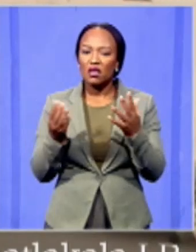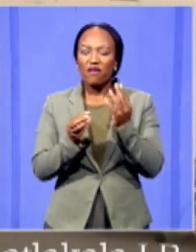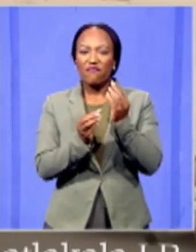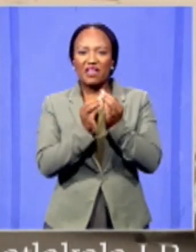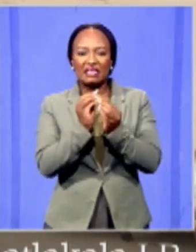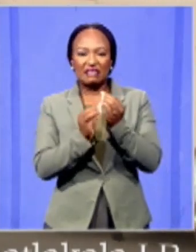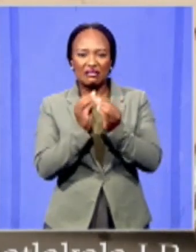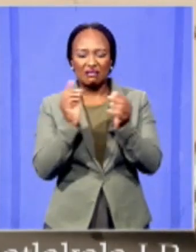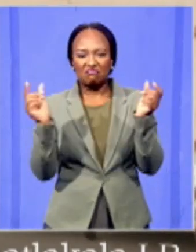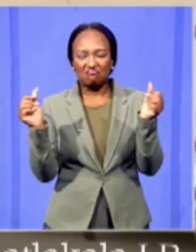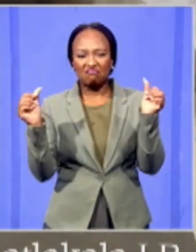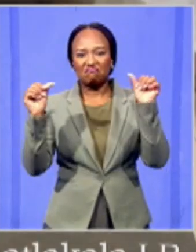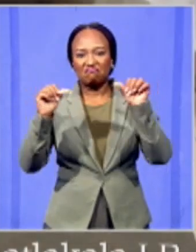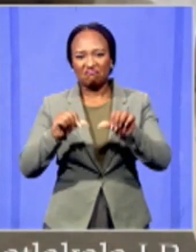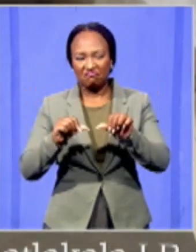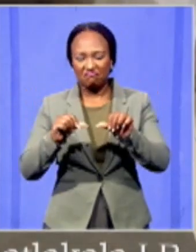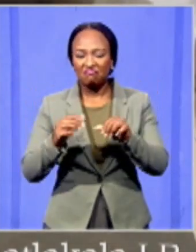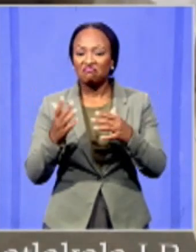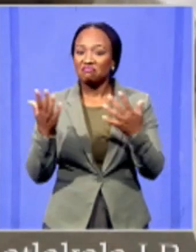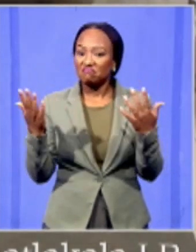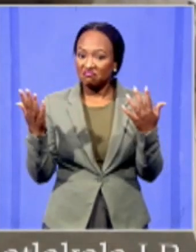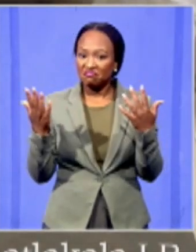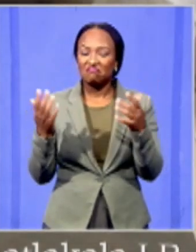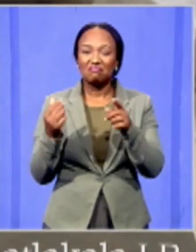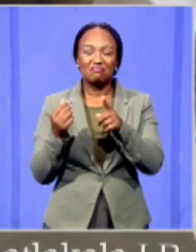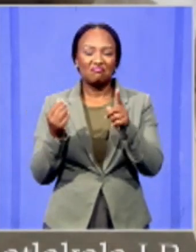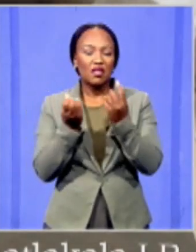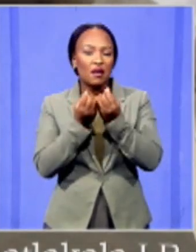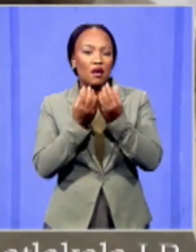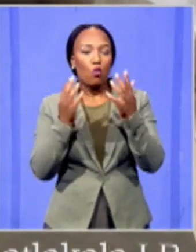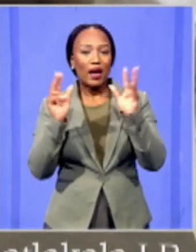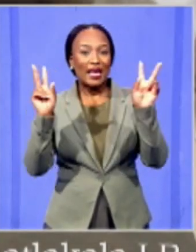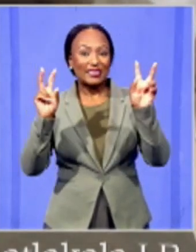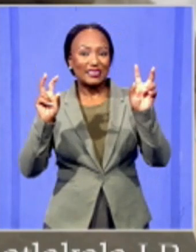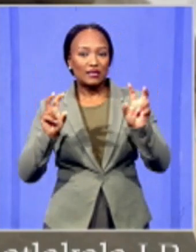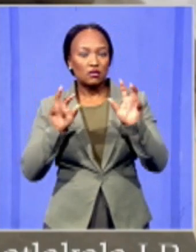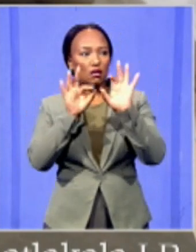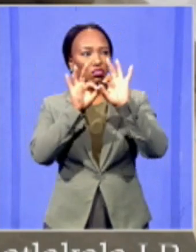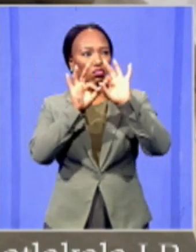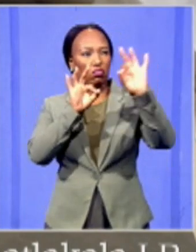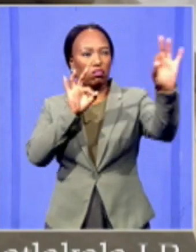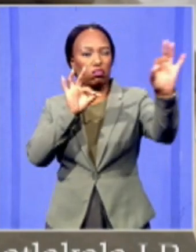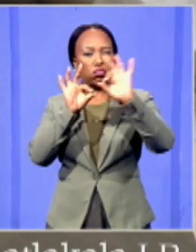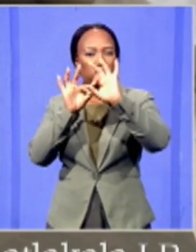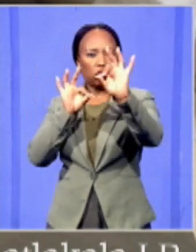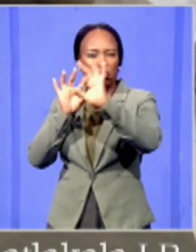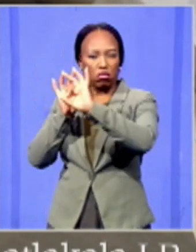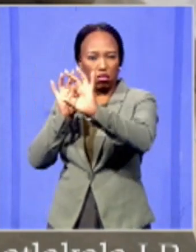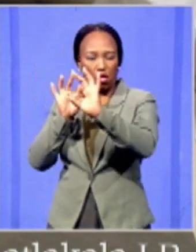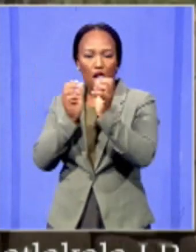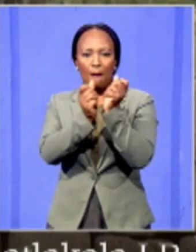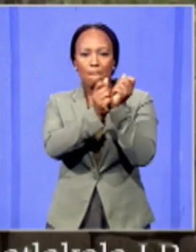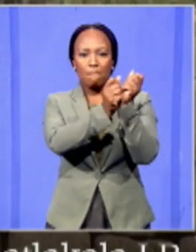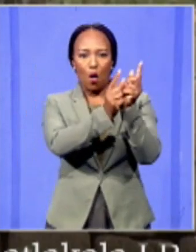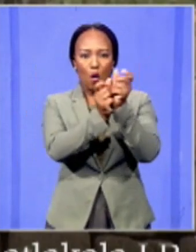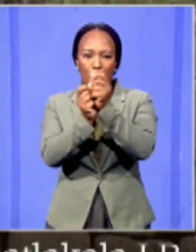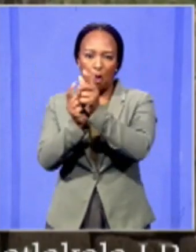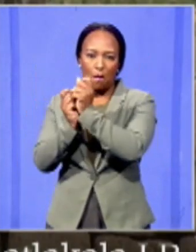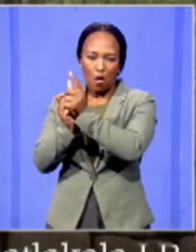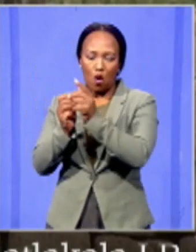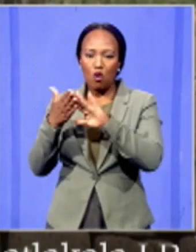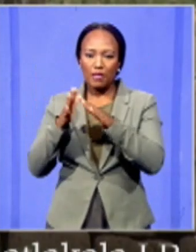le fao ba ka fihla go hlogo. Mananeo go parra Mohlagase le ona a senyegile le go tlogela badudi swiswing. Badudi